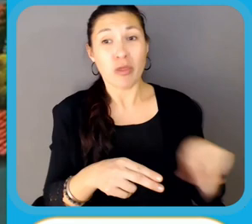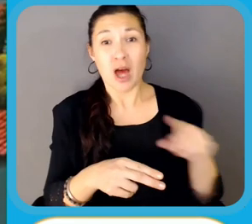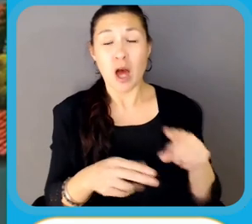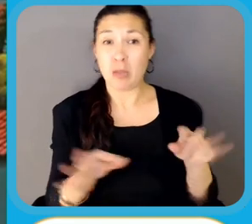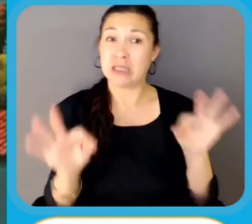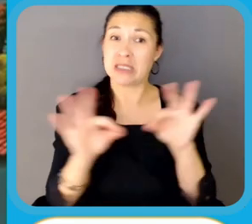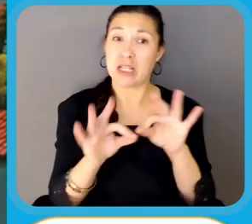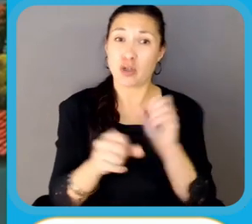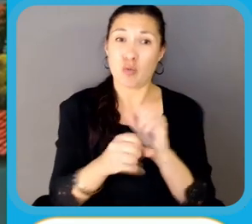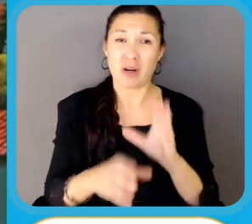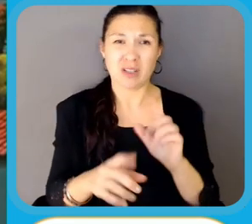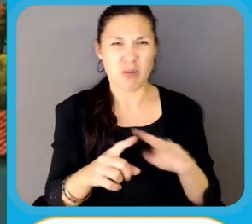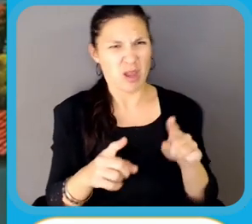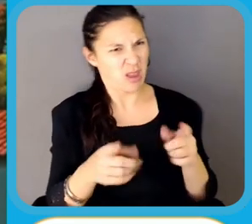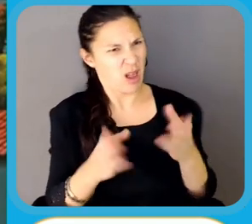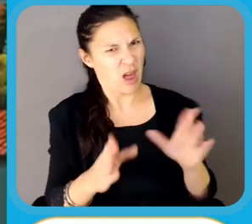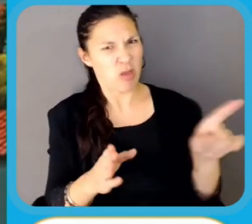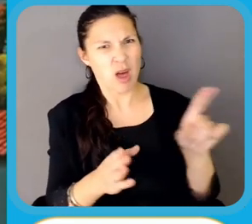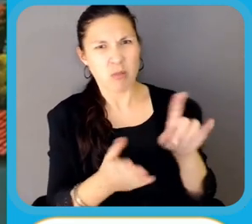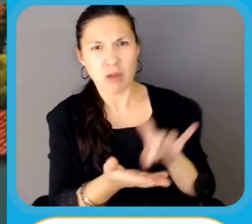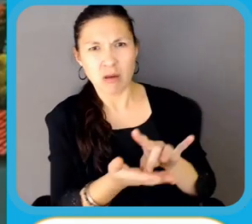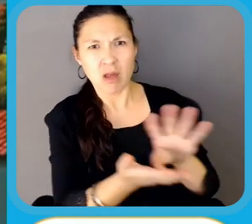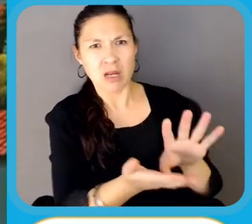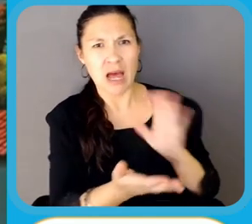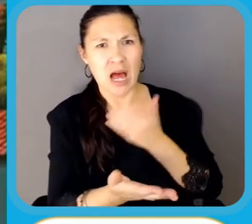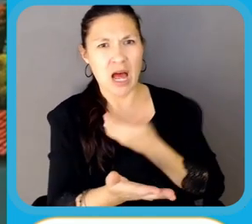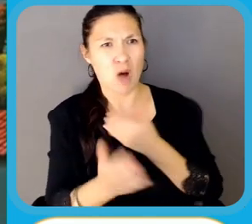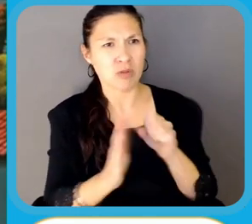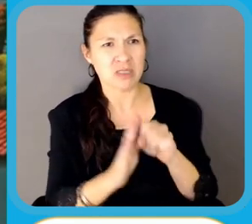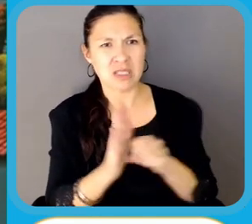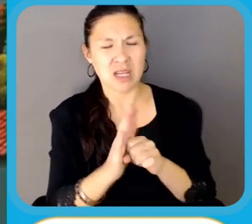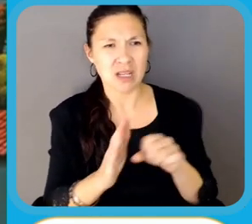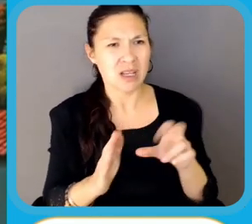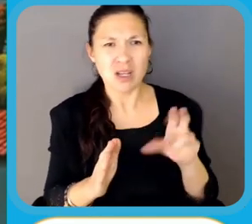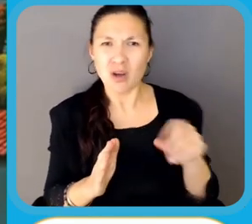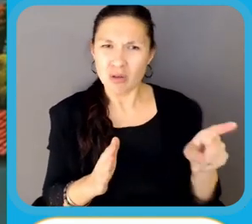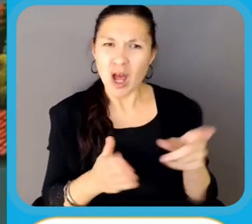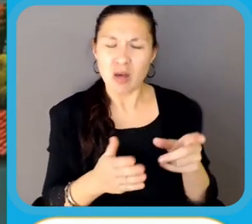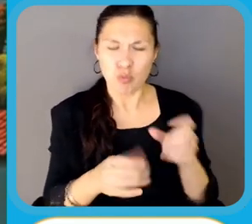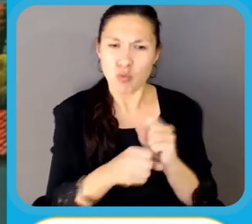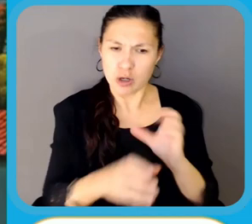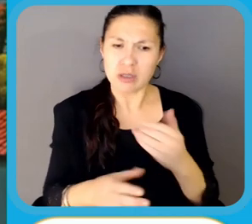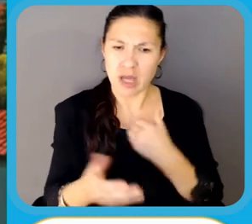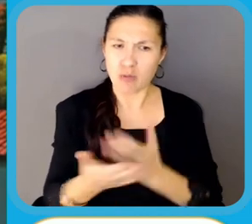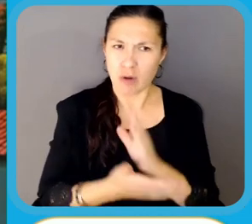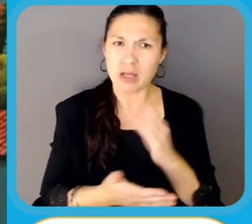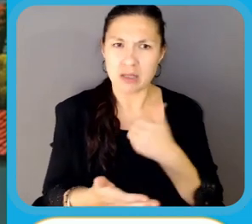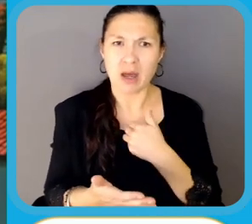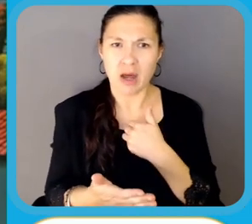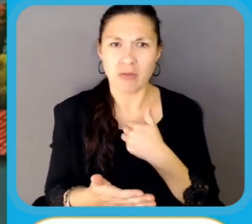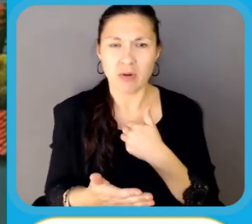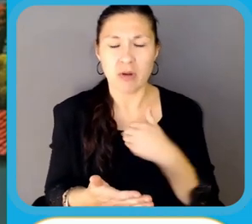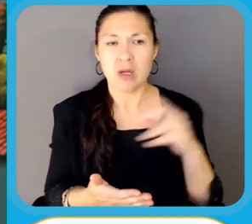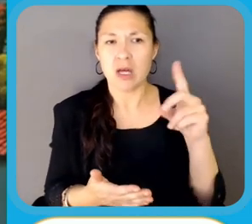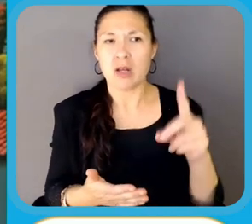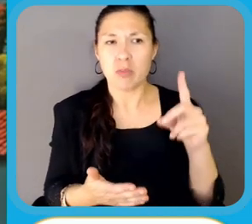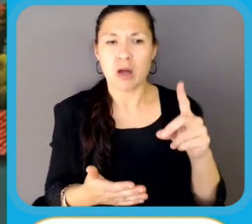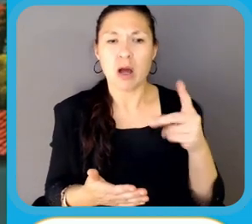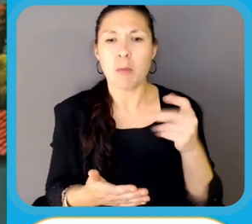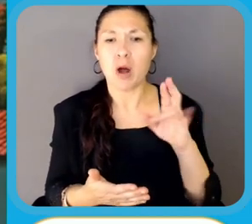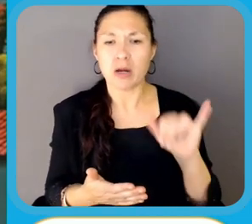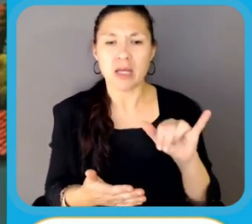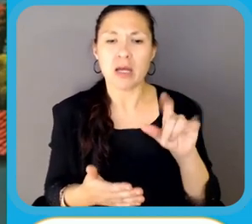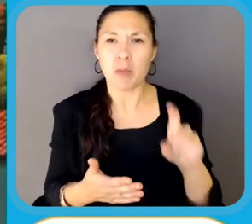deportable, their health to go unprotected, and their rights as workers ignored. The Democratic Party has to lead in creating the first of its